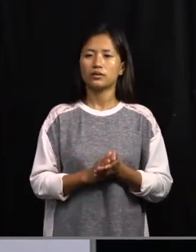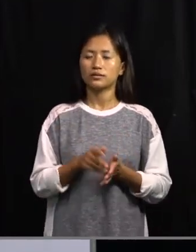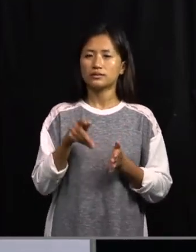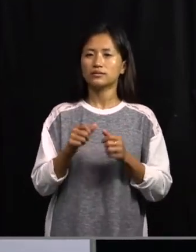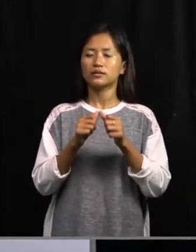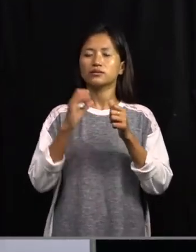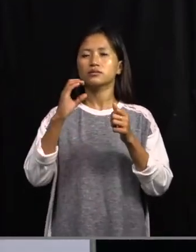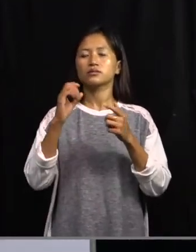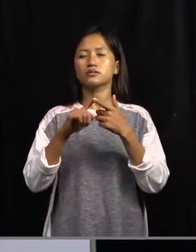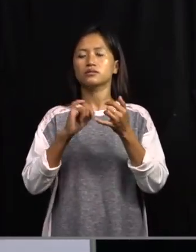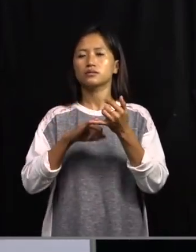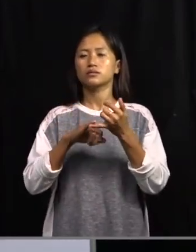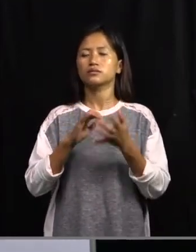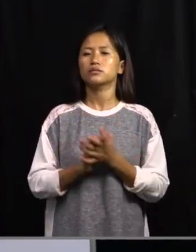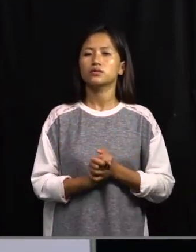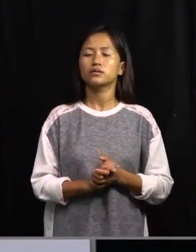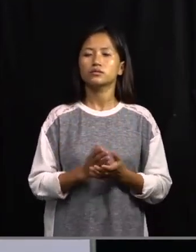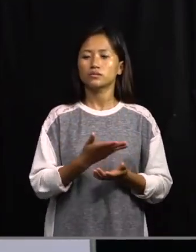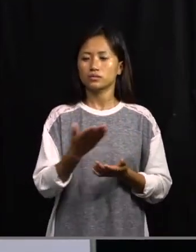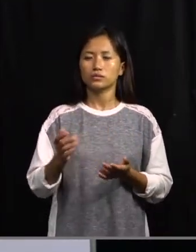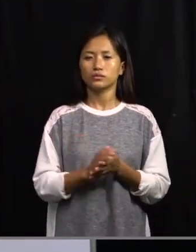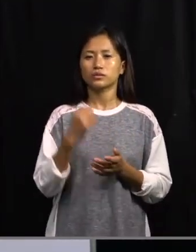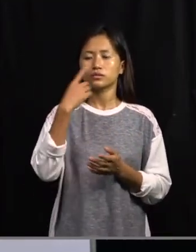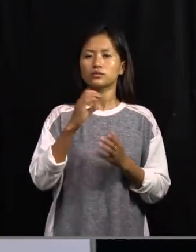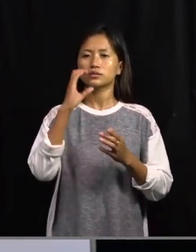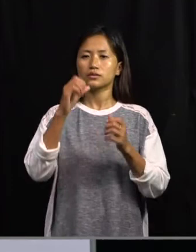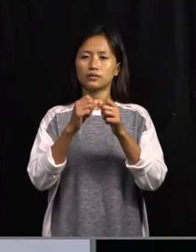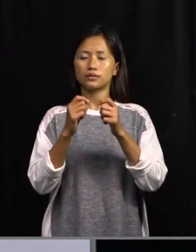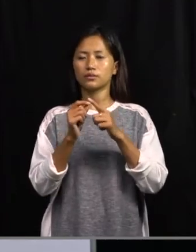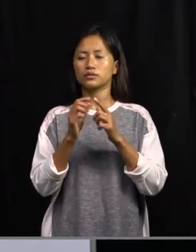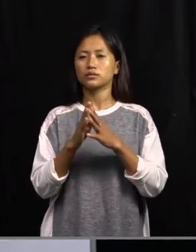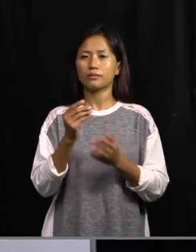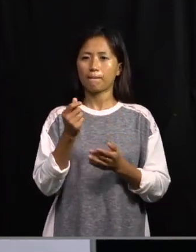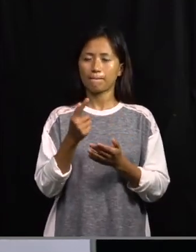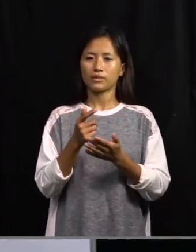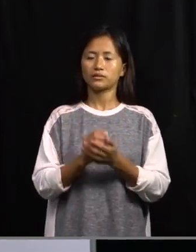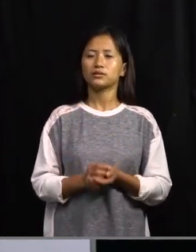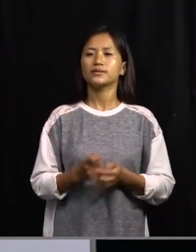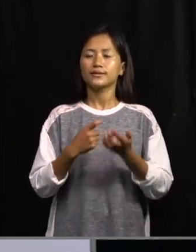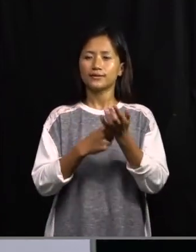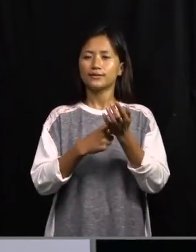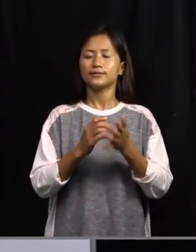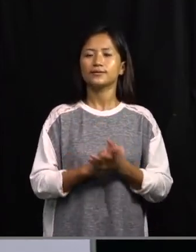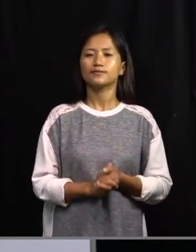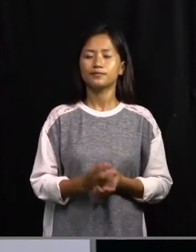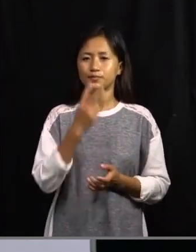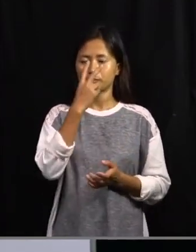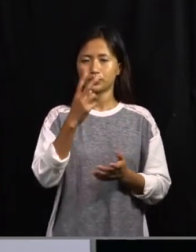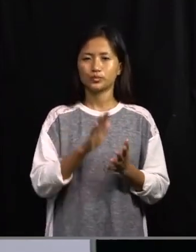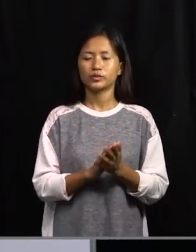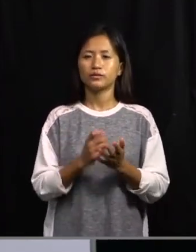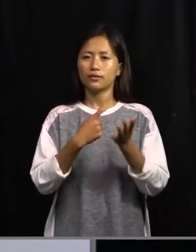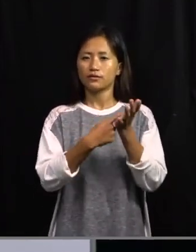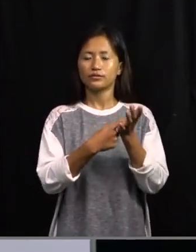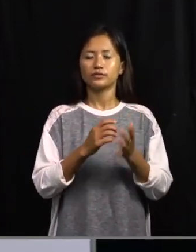assets, those will be called capital receipts. Clear or not? Now I want us to focus on revenue